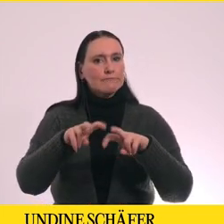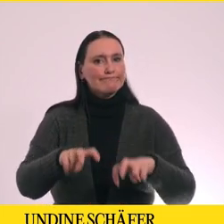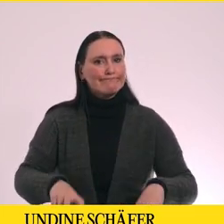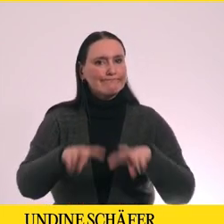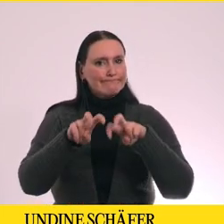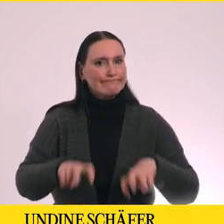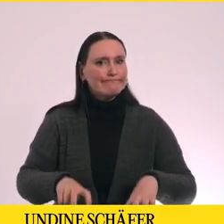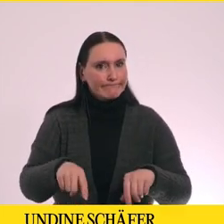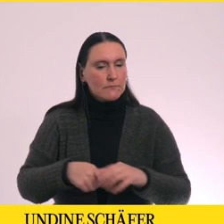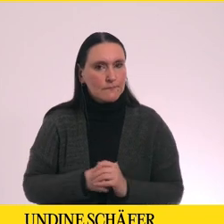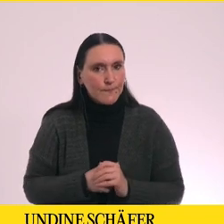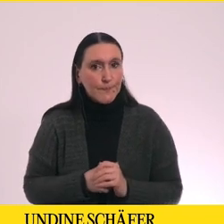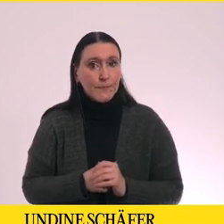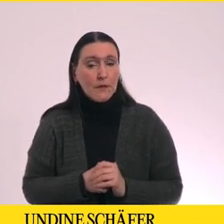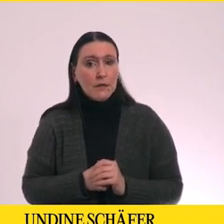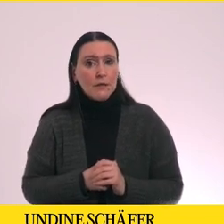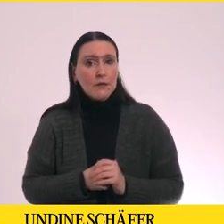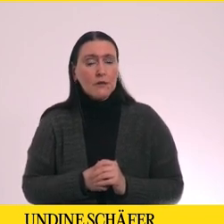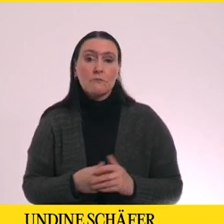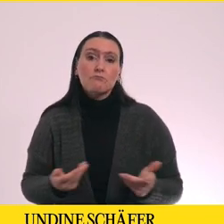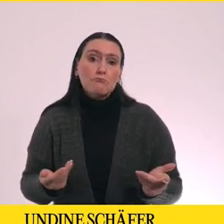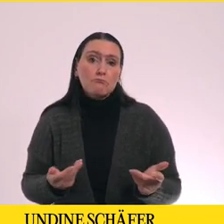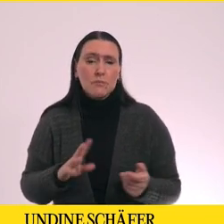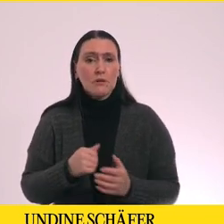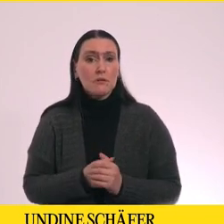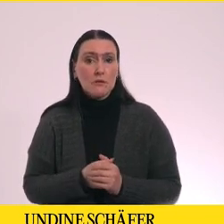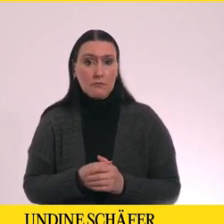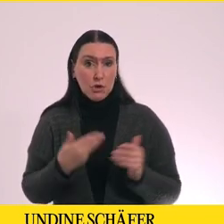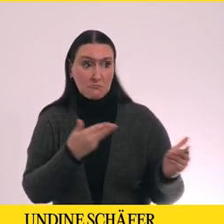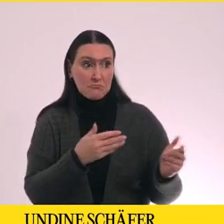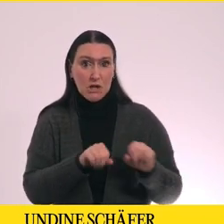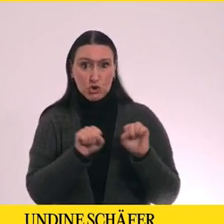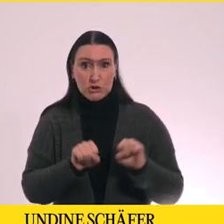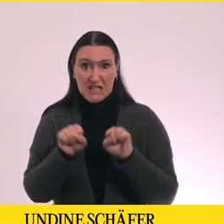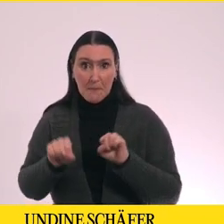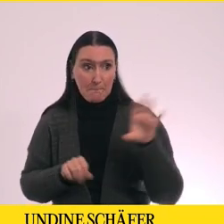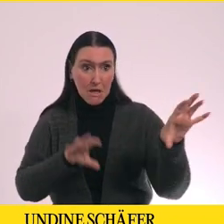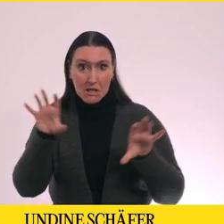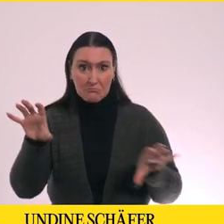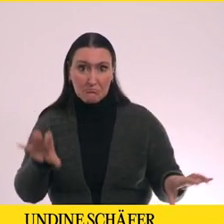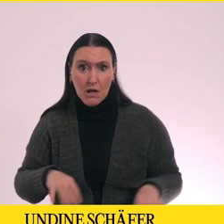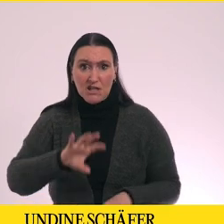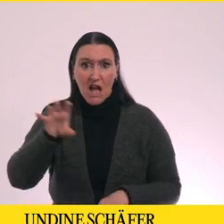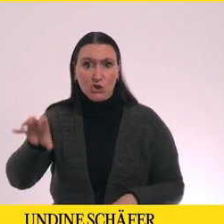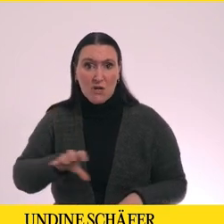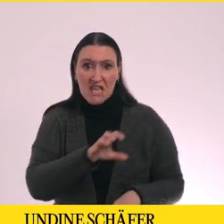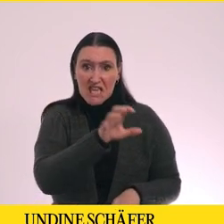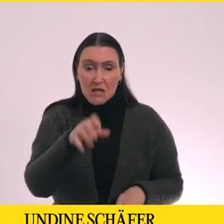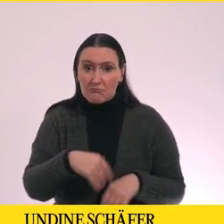That I'm not sure, I don't know what those systems are like, and you know, we're really, really interested